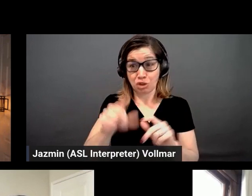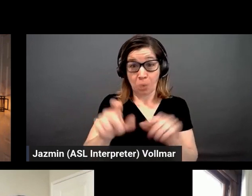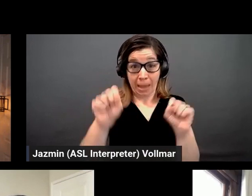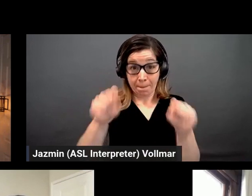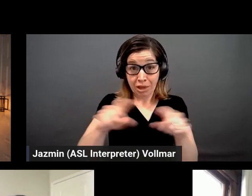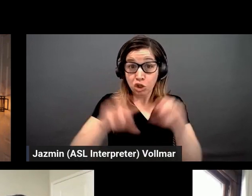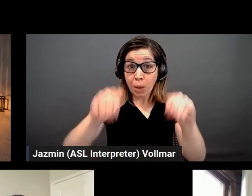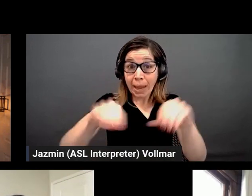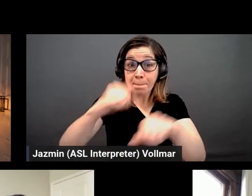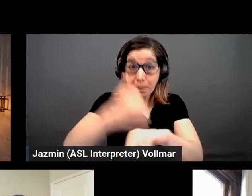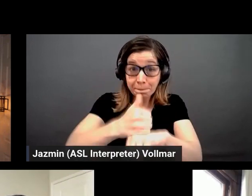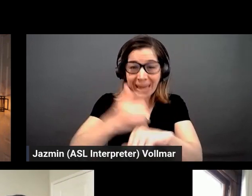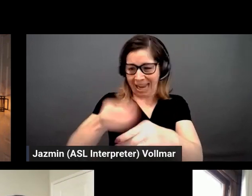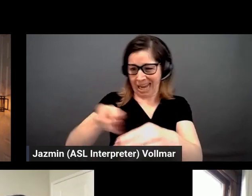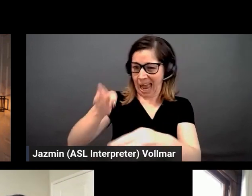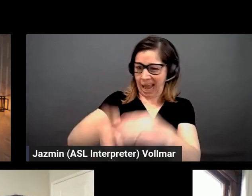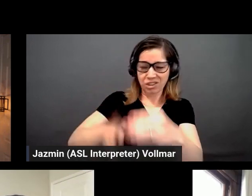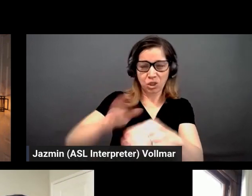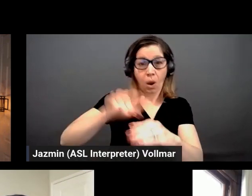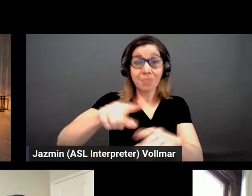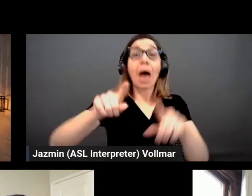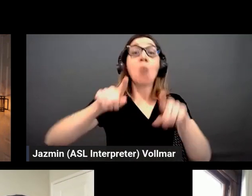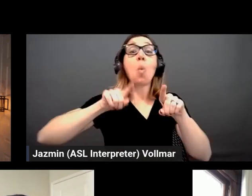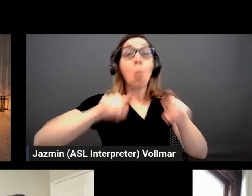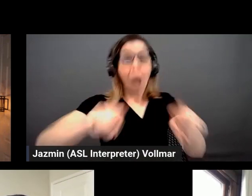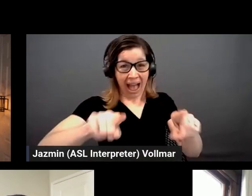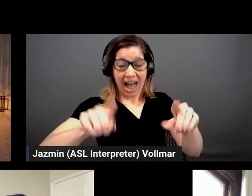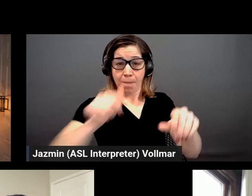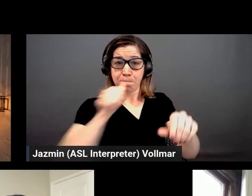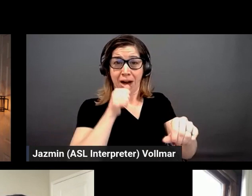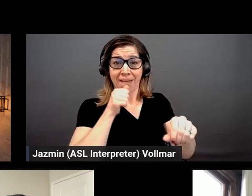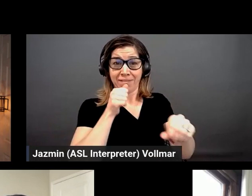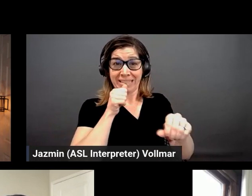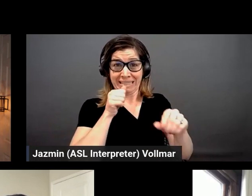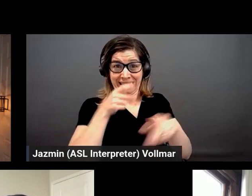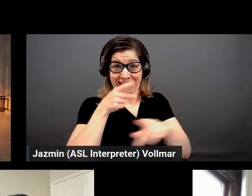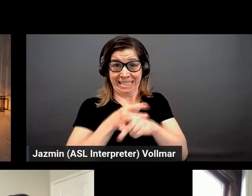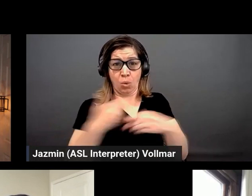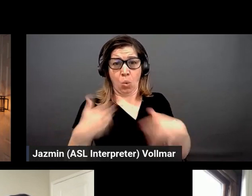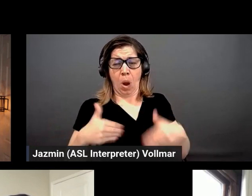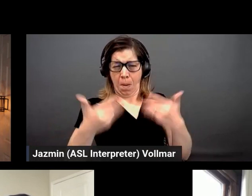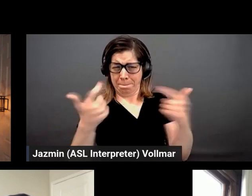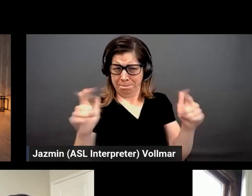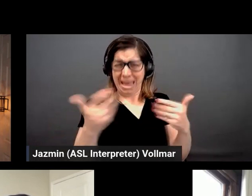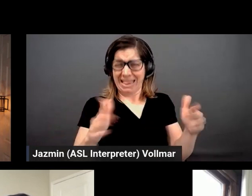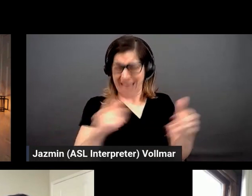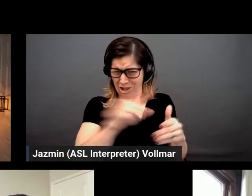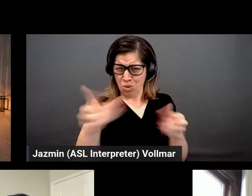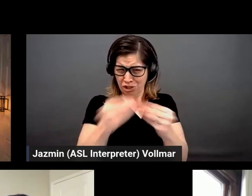also execute on that while maintaining user privacy seems like it's a pretty big thing that Clean Rooms is solving for our customers.